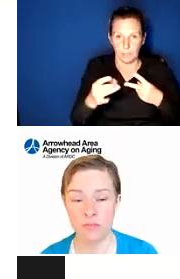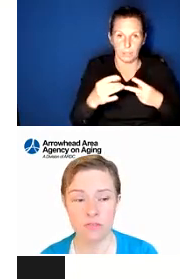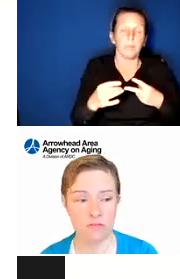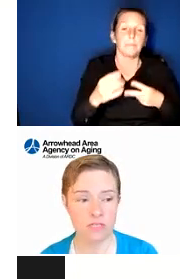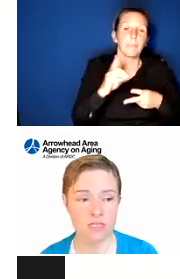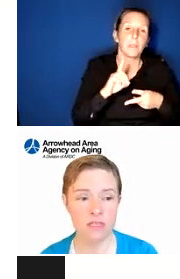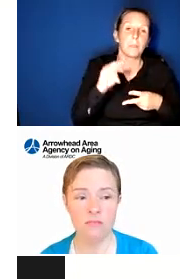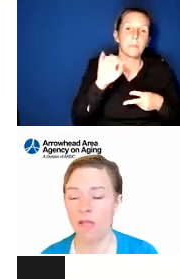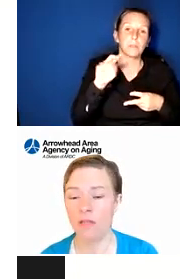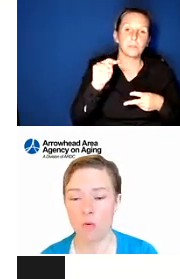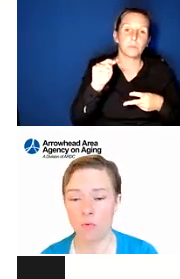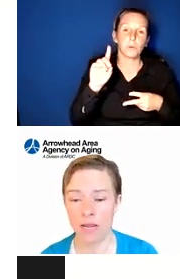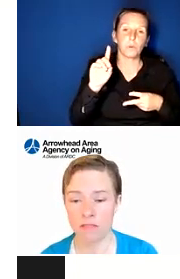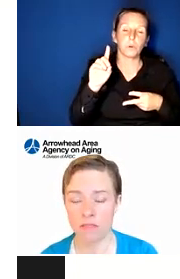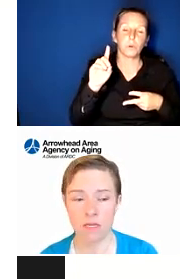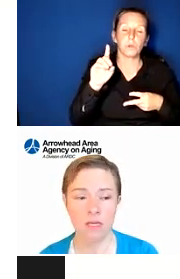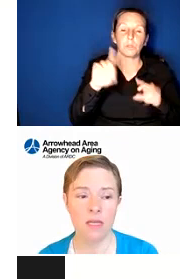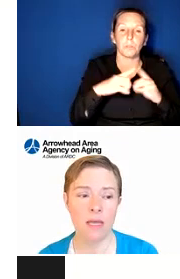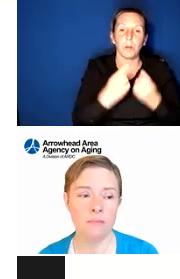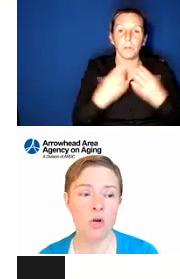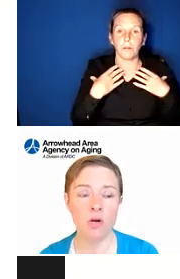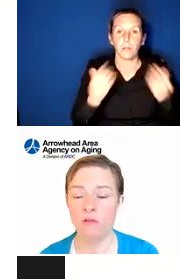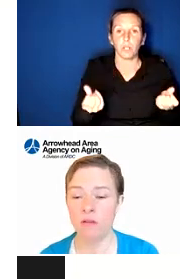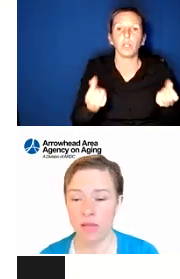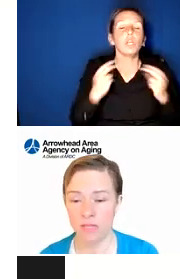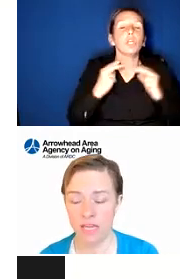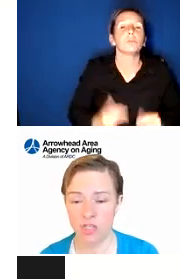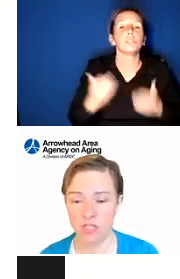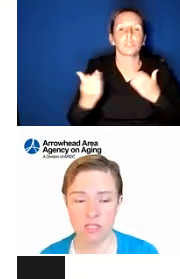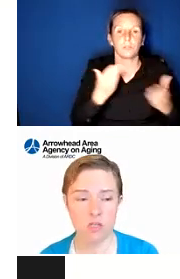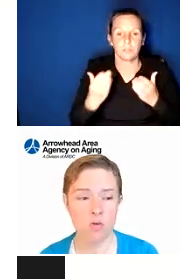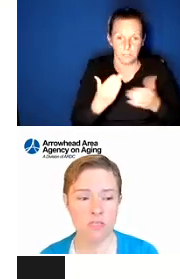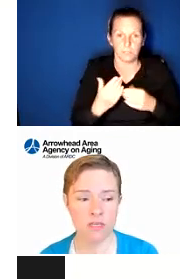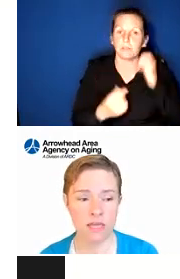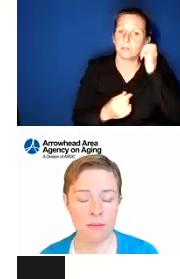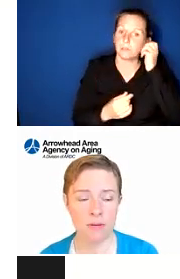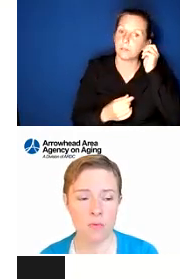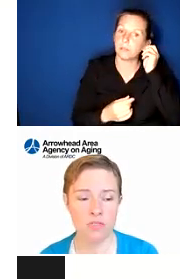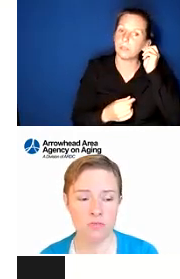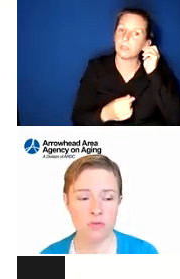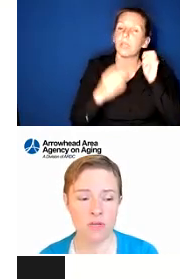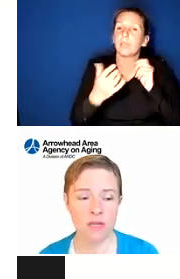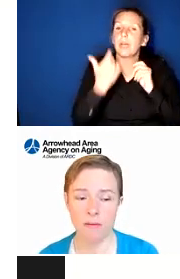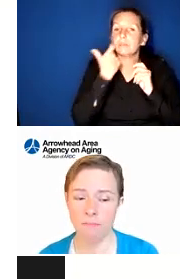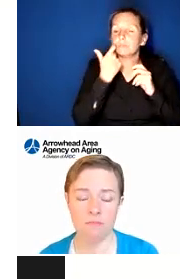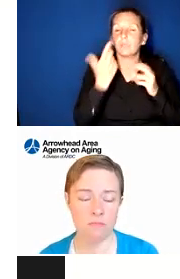Department of Human Services Live Well at Home grant. The current round of applications is closed on that, but we